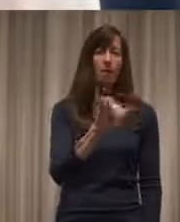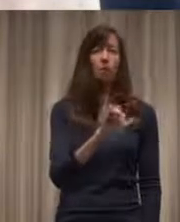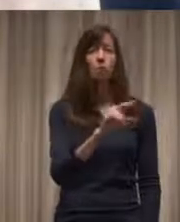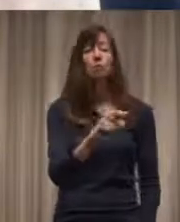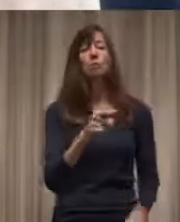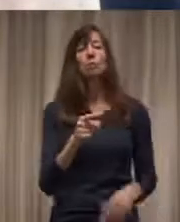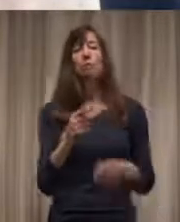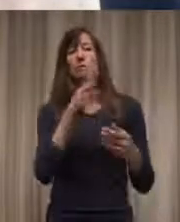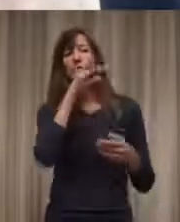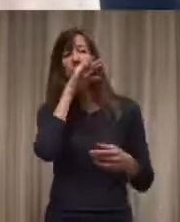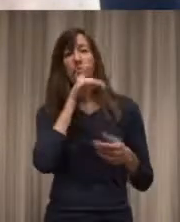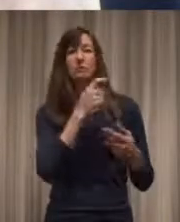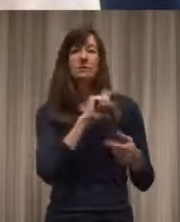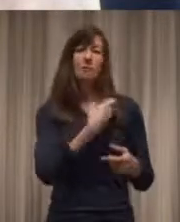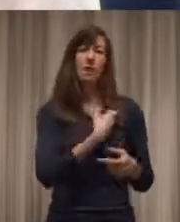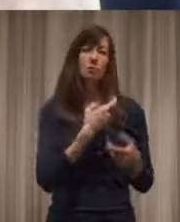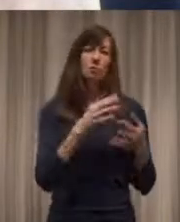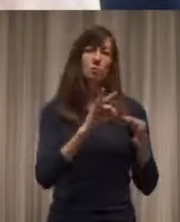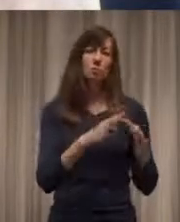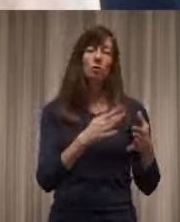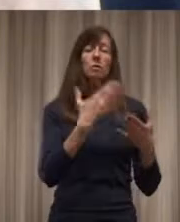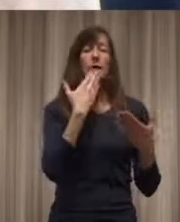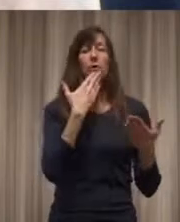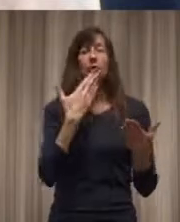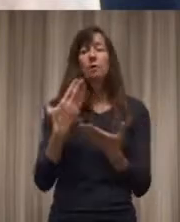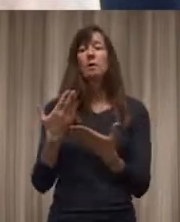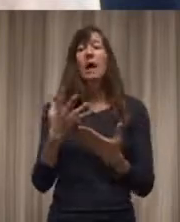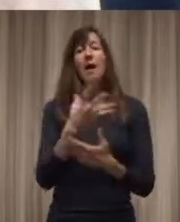thing, and I will see you all on